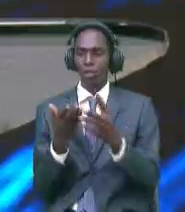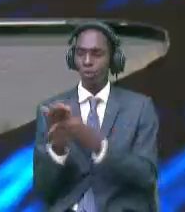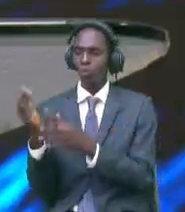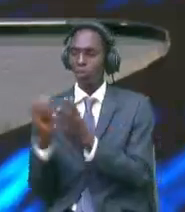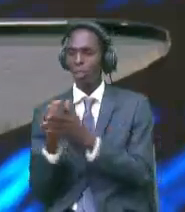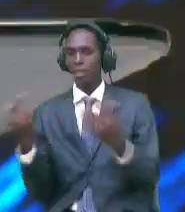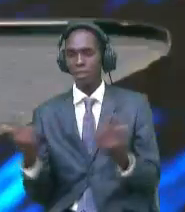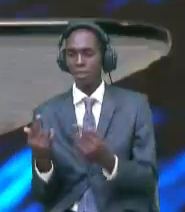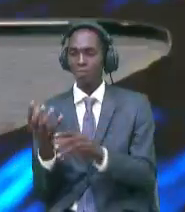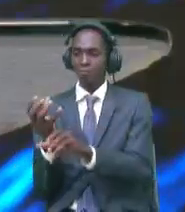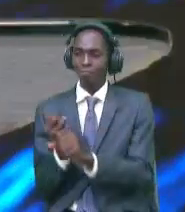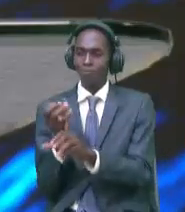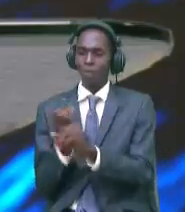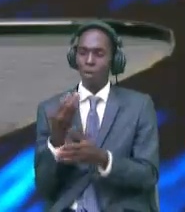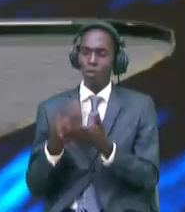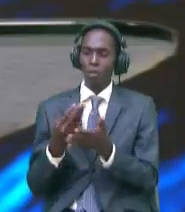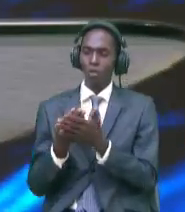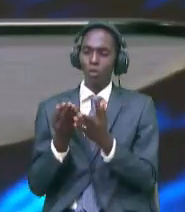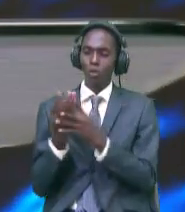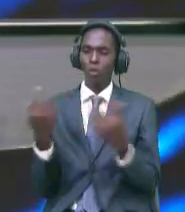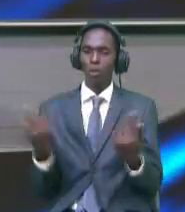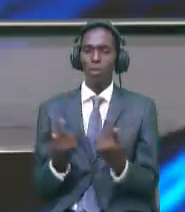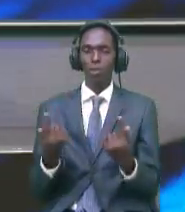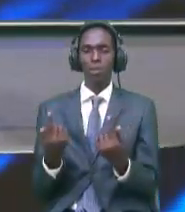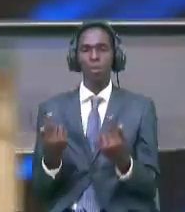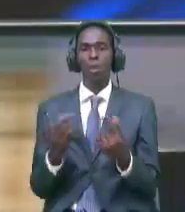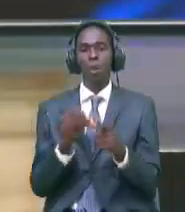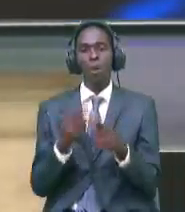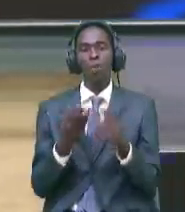we're, you know, getting money, or it is through crime,